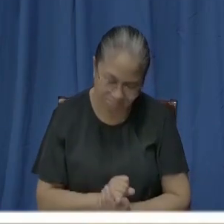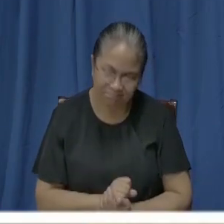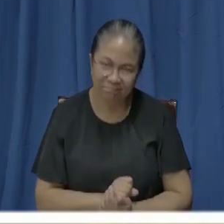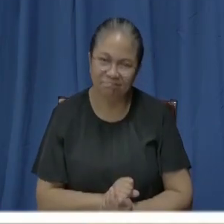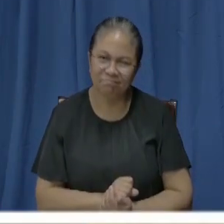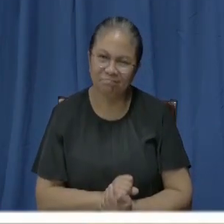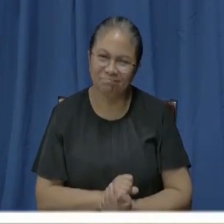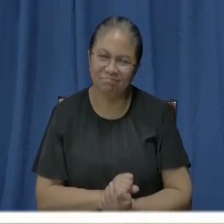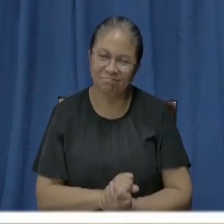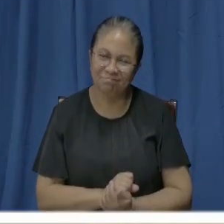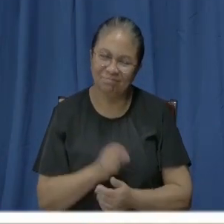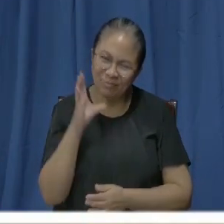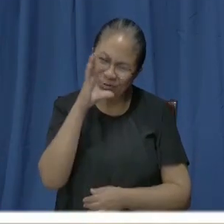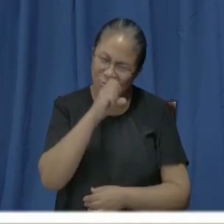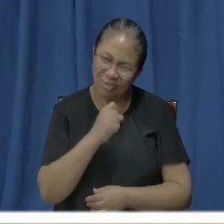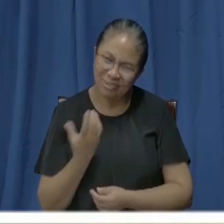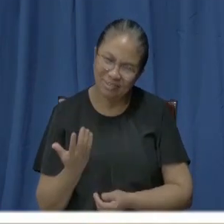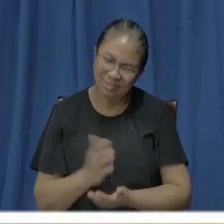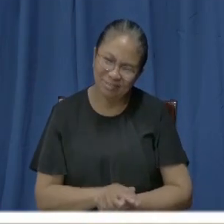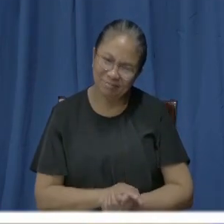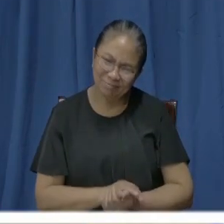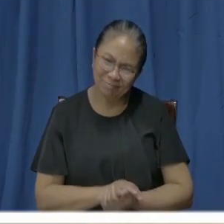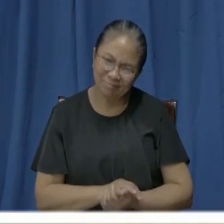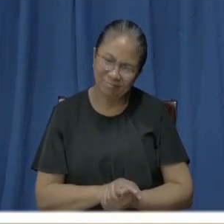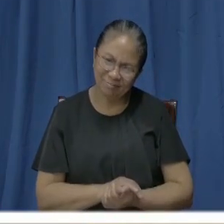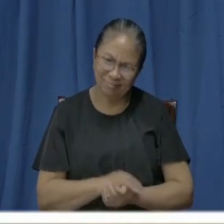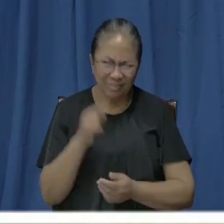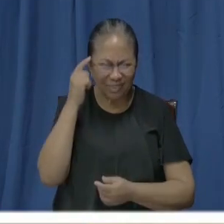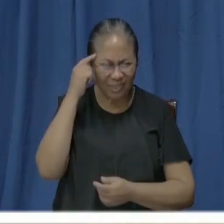That's a curious thing to do, huh? You know, fine?